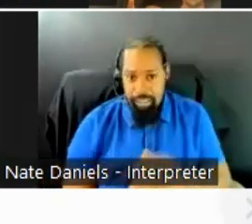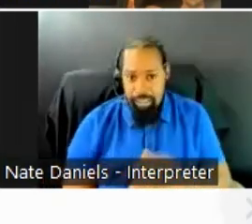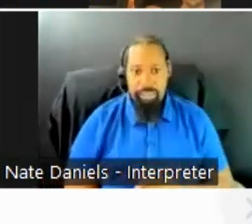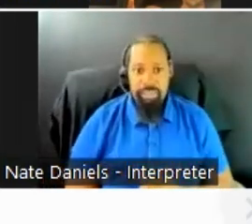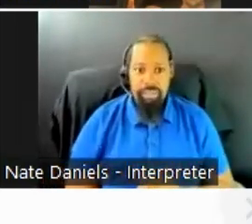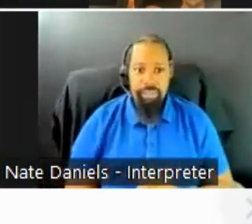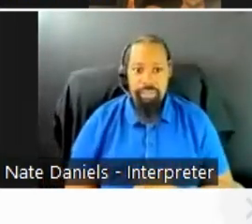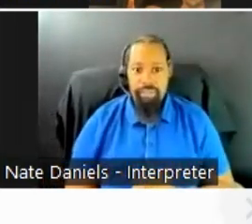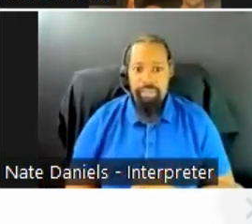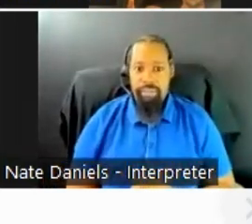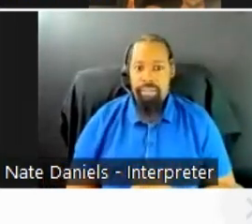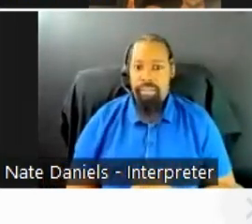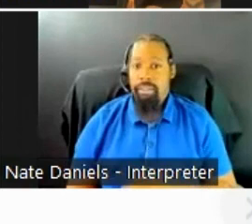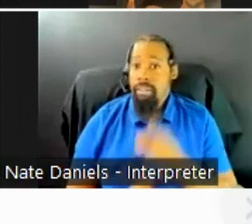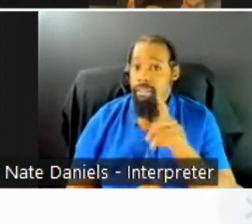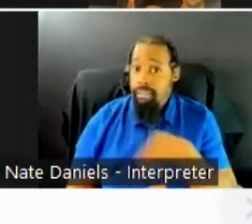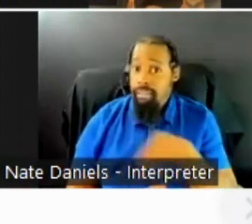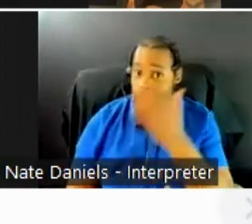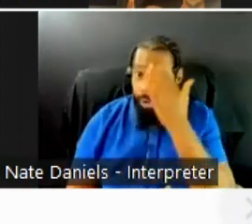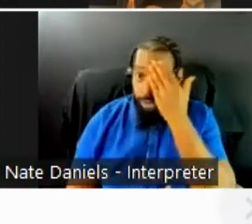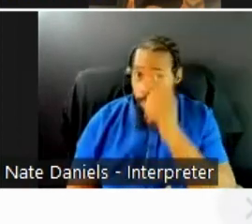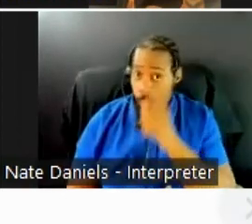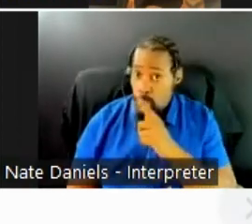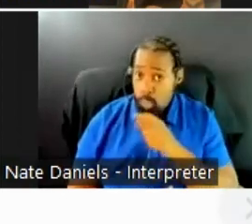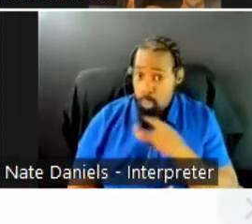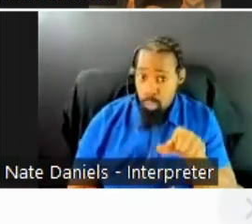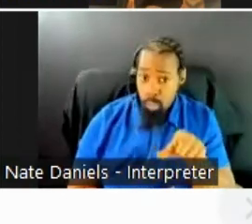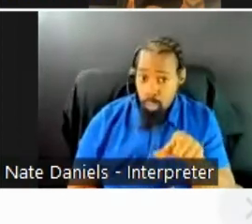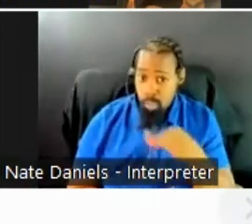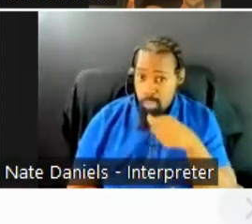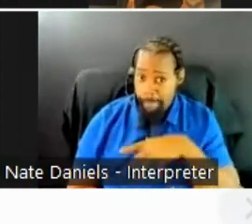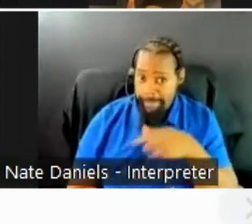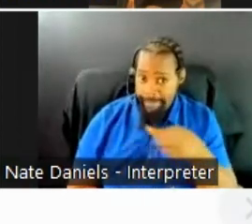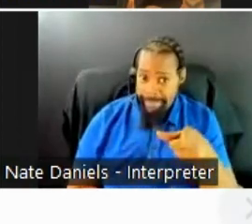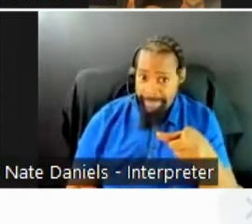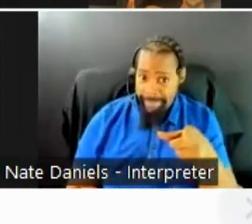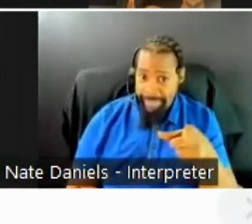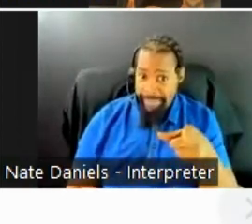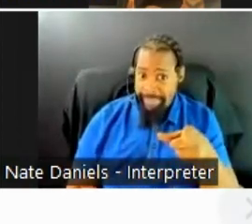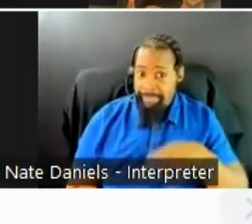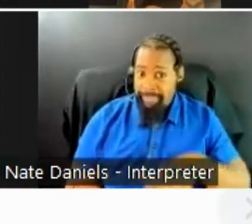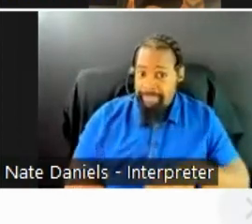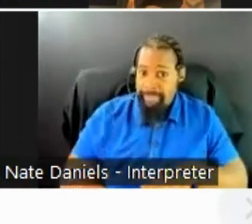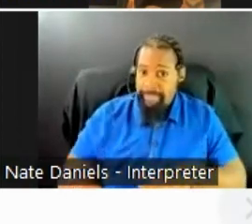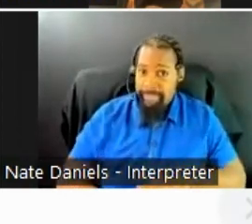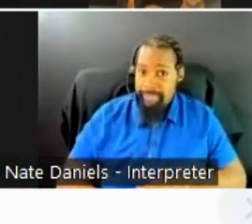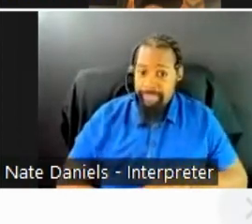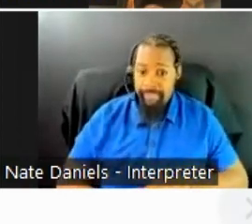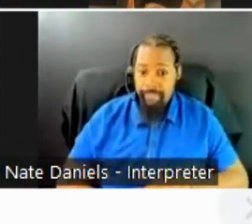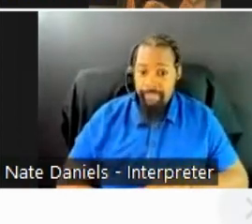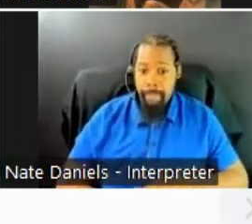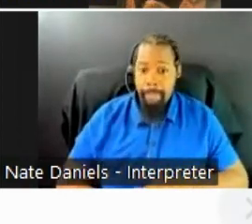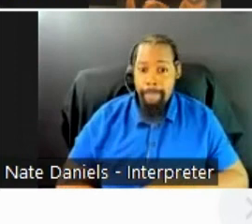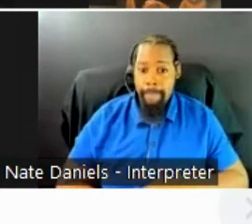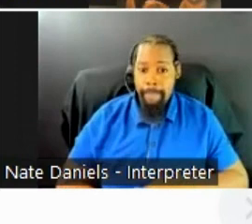everybody? Who knows who this face is? Tell us about this dress. See some hands going